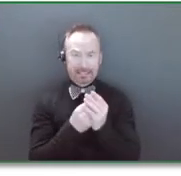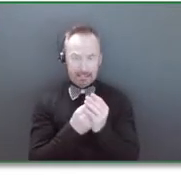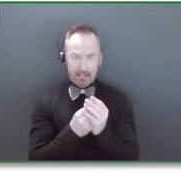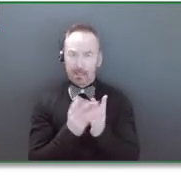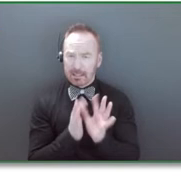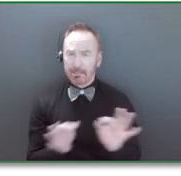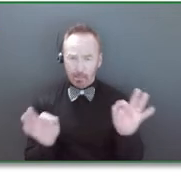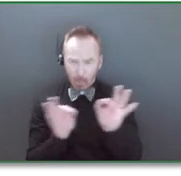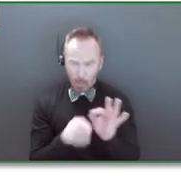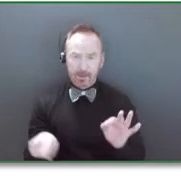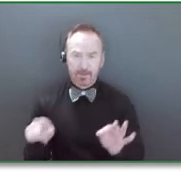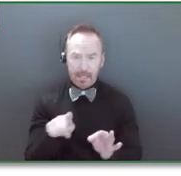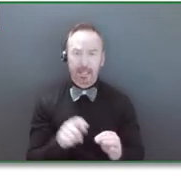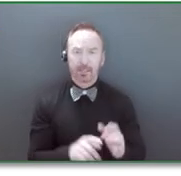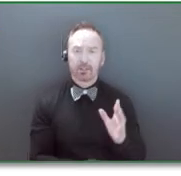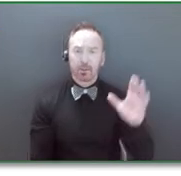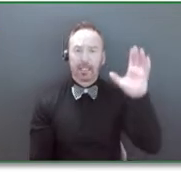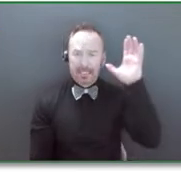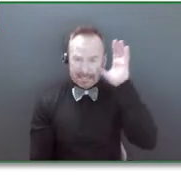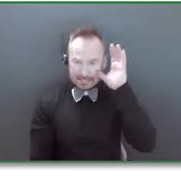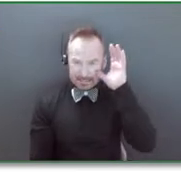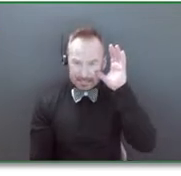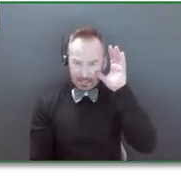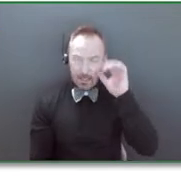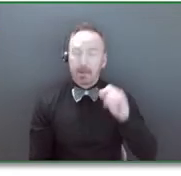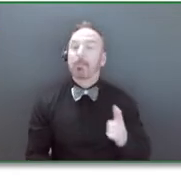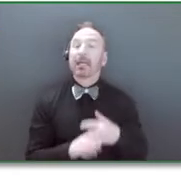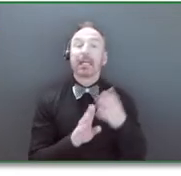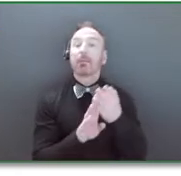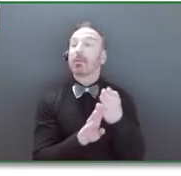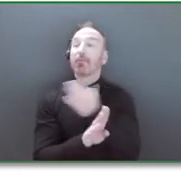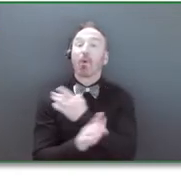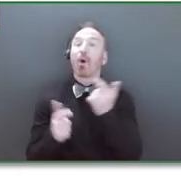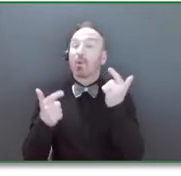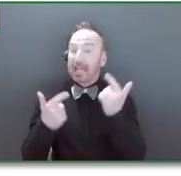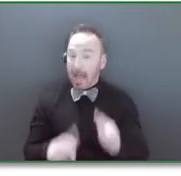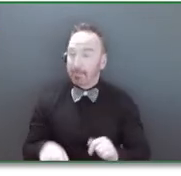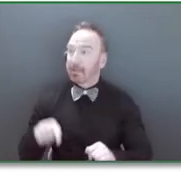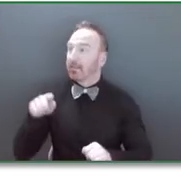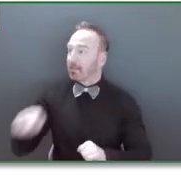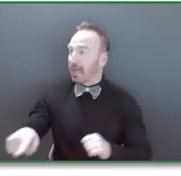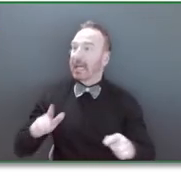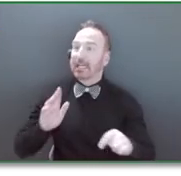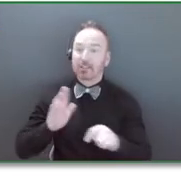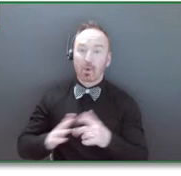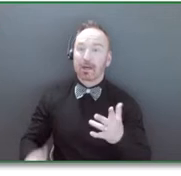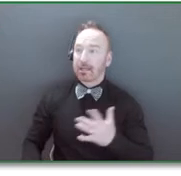listeners and to avoid trying to defend what may have occurred before. Next slide, thanks.